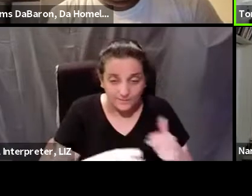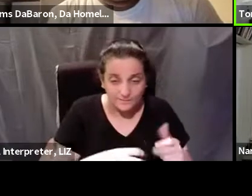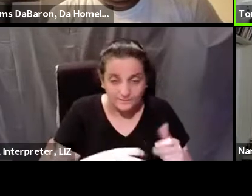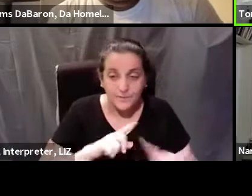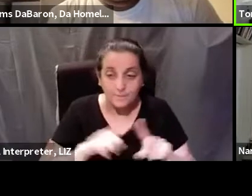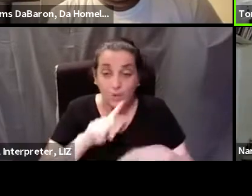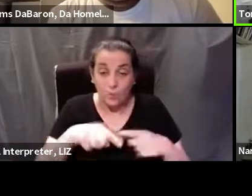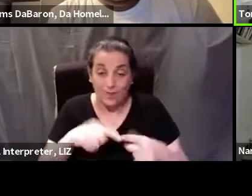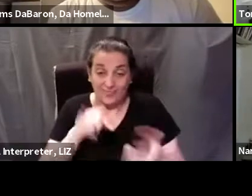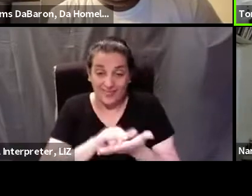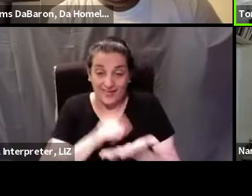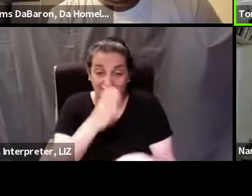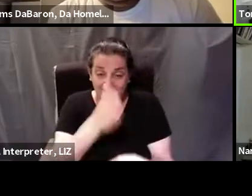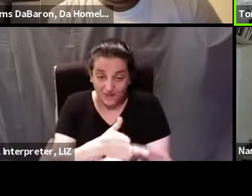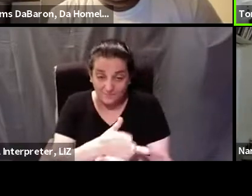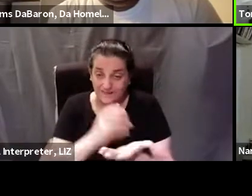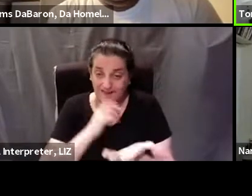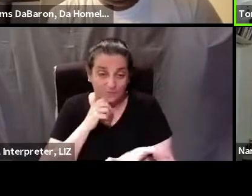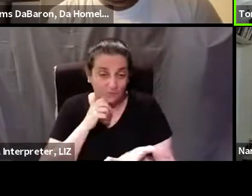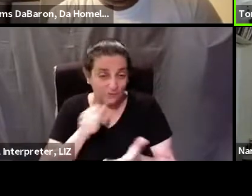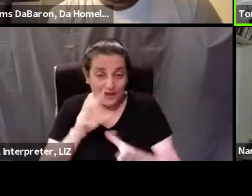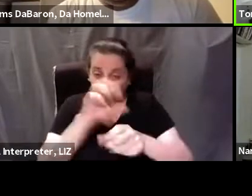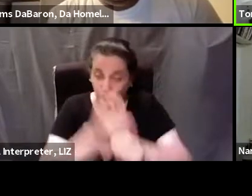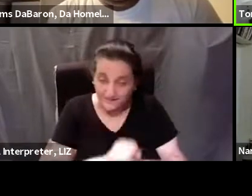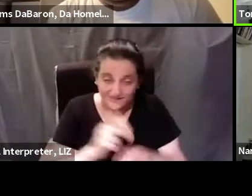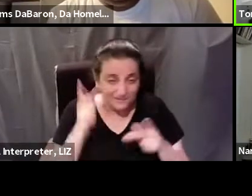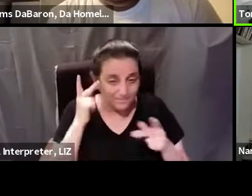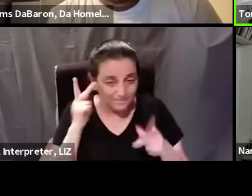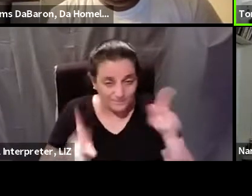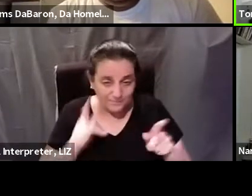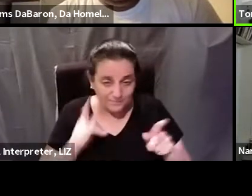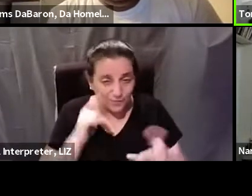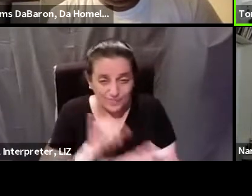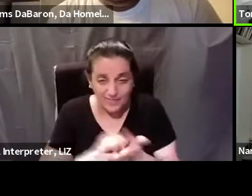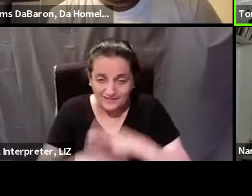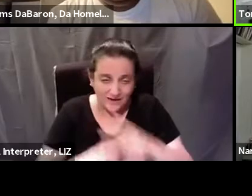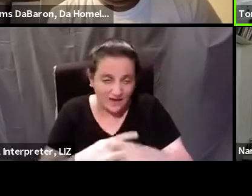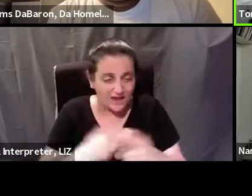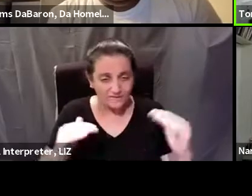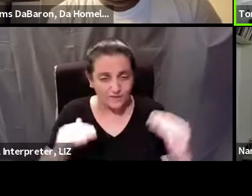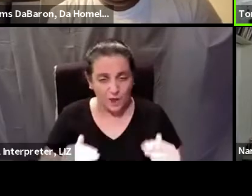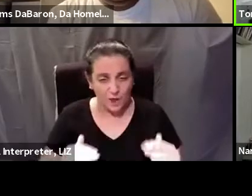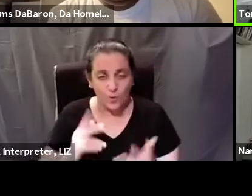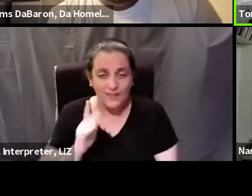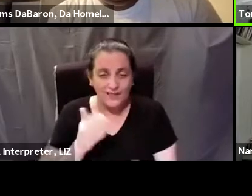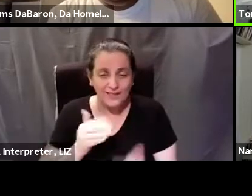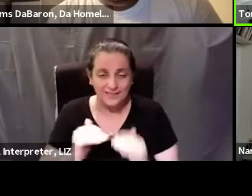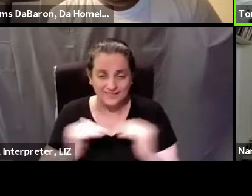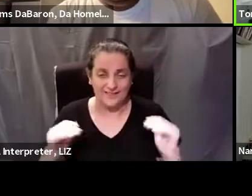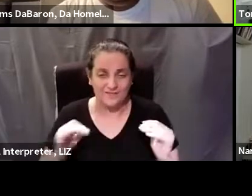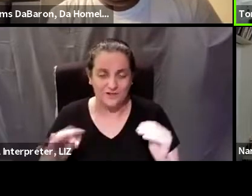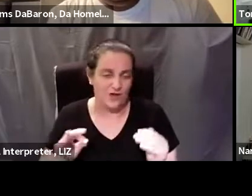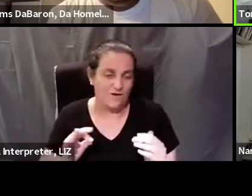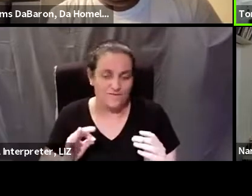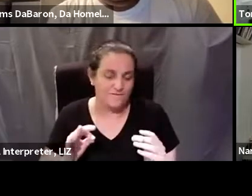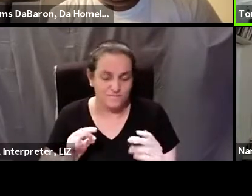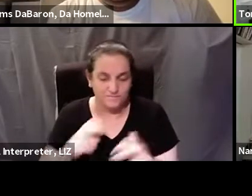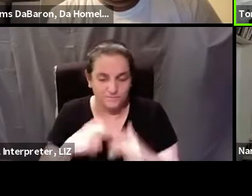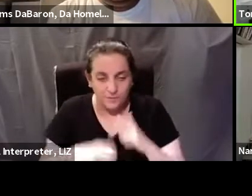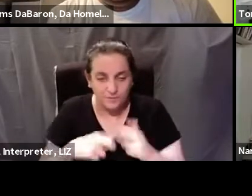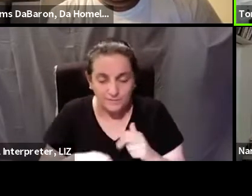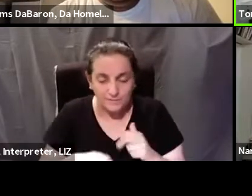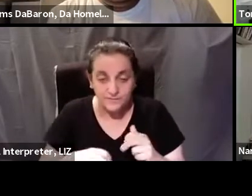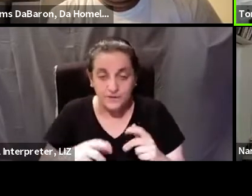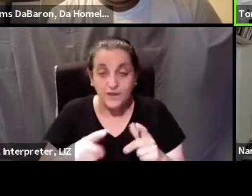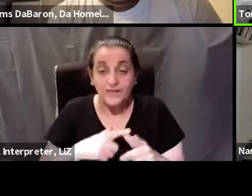offenses, in Times Square, it didn't seem like there was a proactive strategy to meet people where they were on the street and bring them